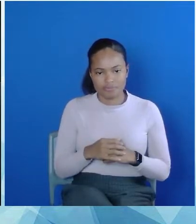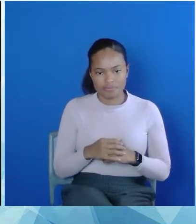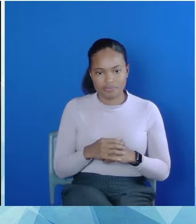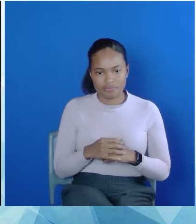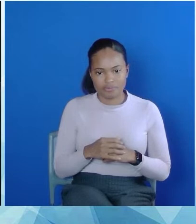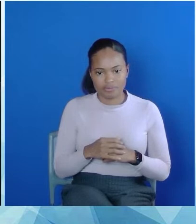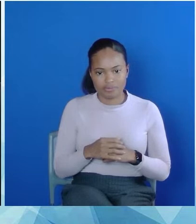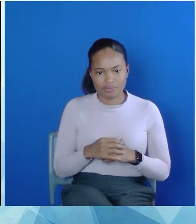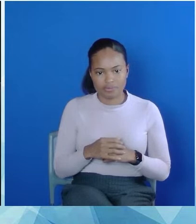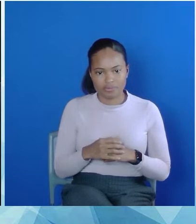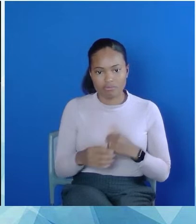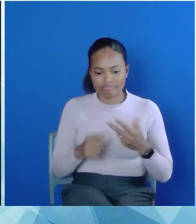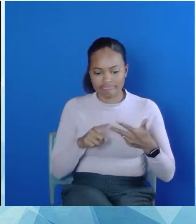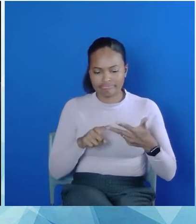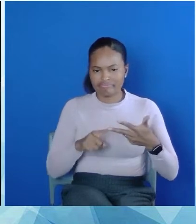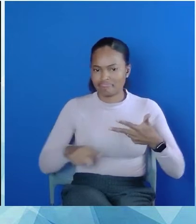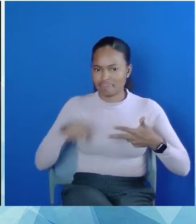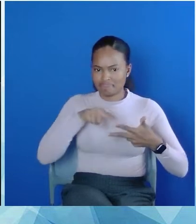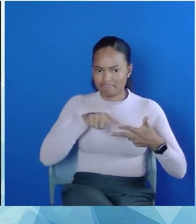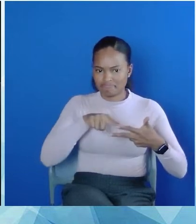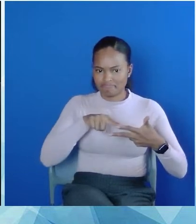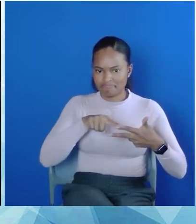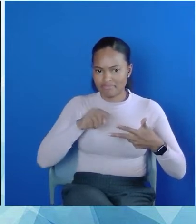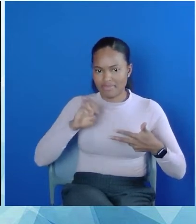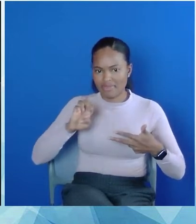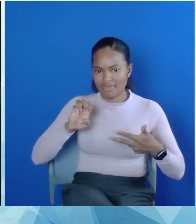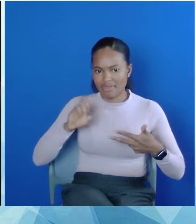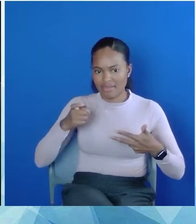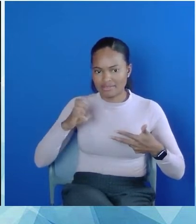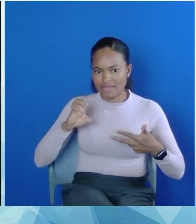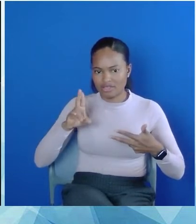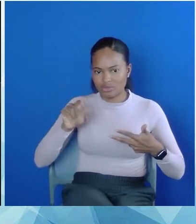Going back to the second function, the executive function,